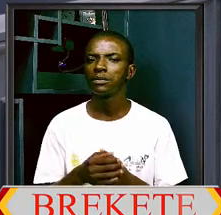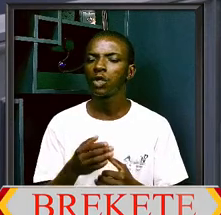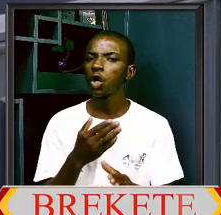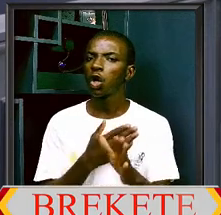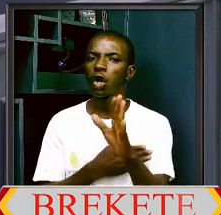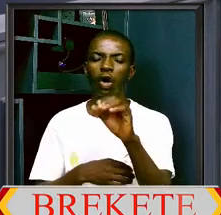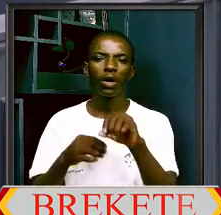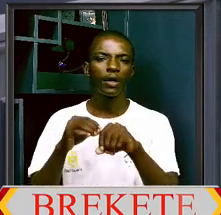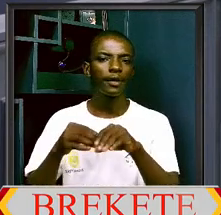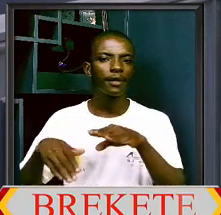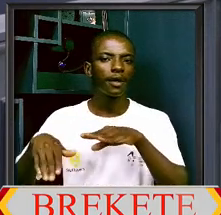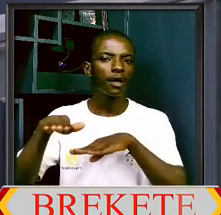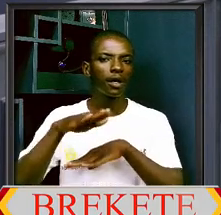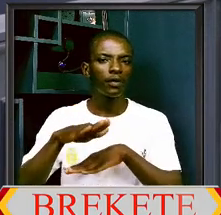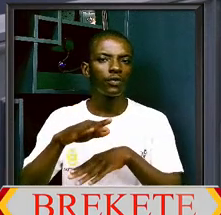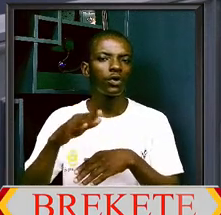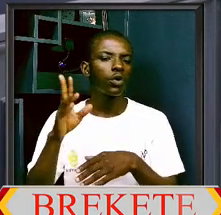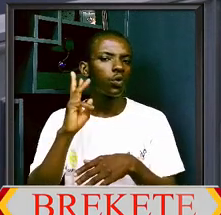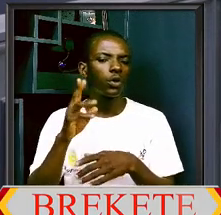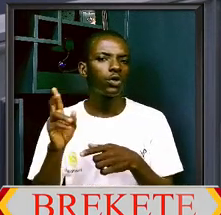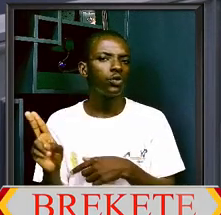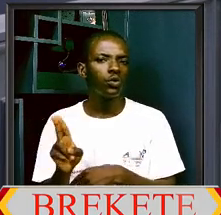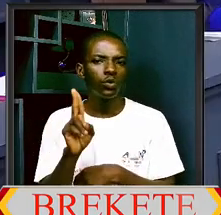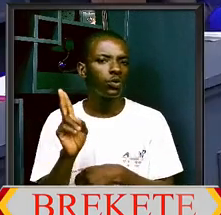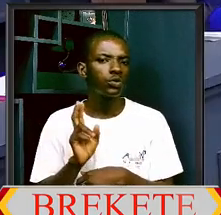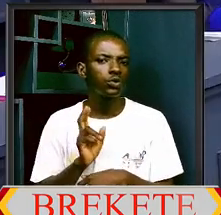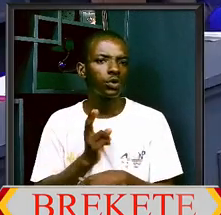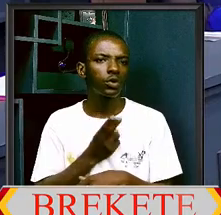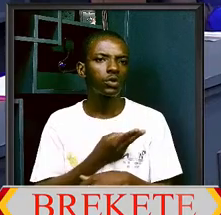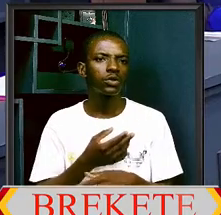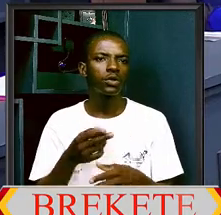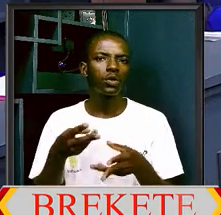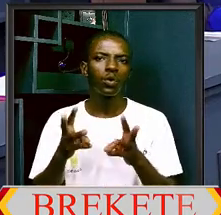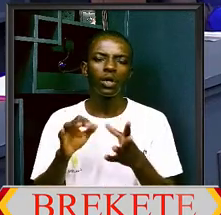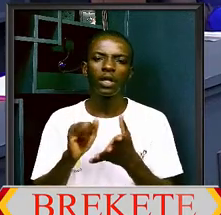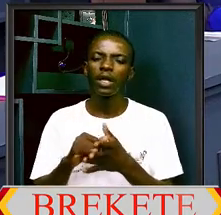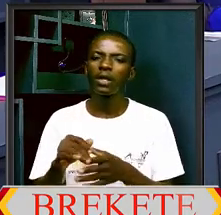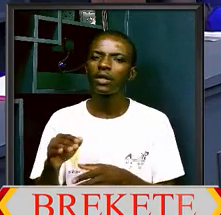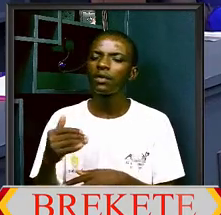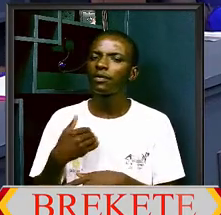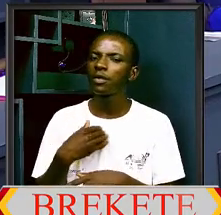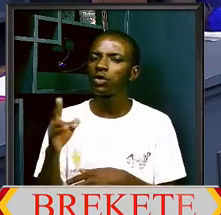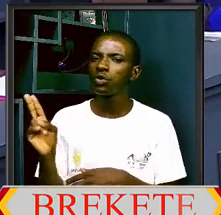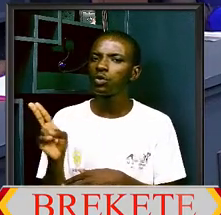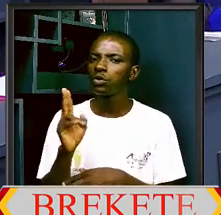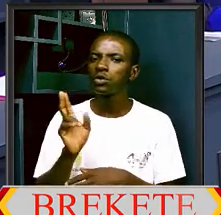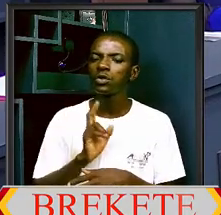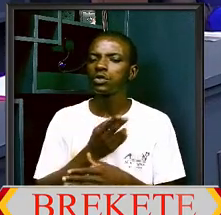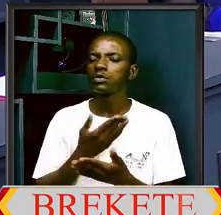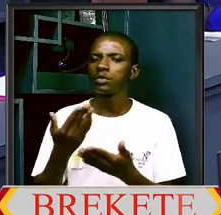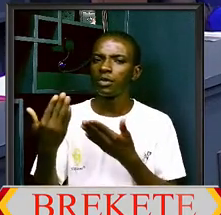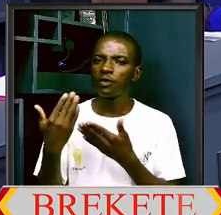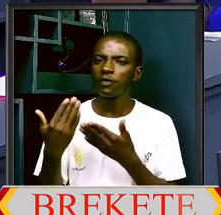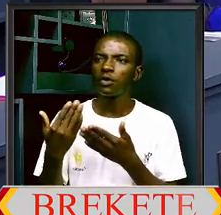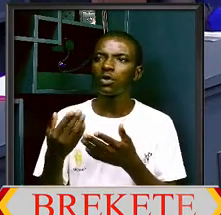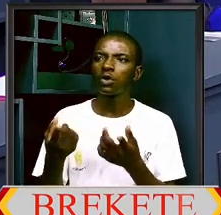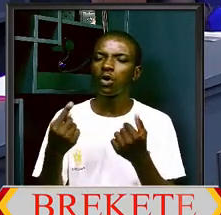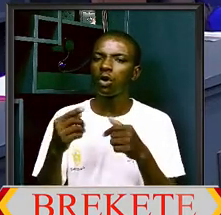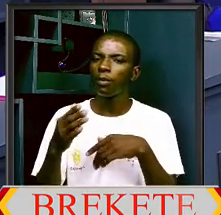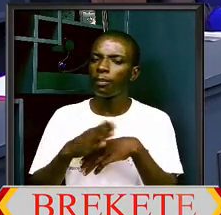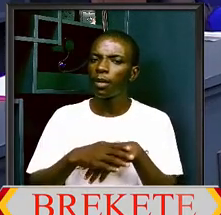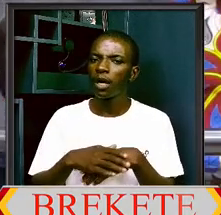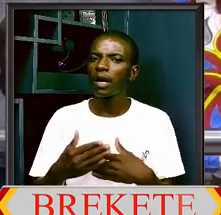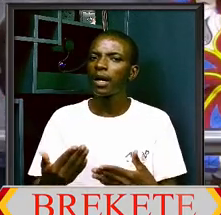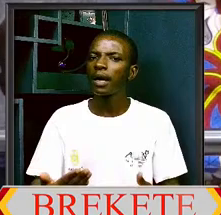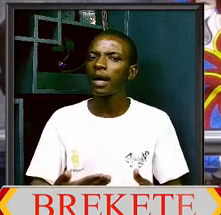God in heaven will use us the way in they use us before he go come back